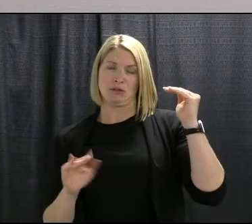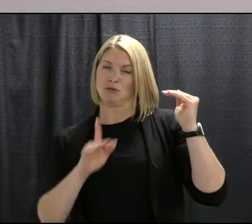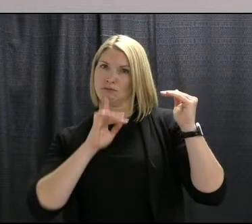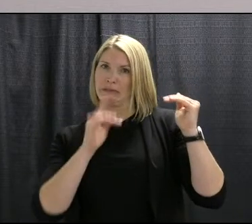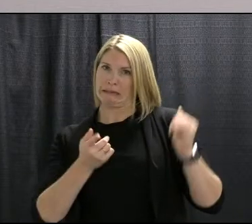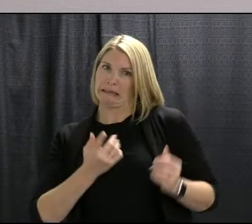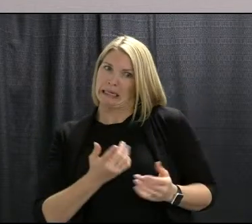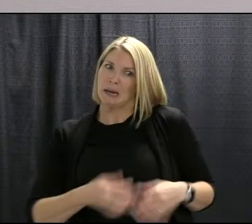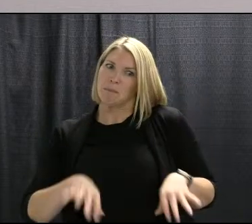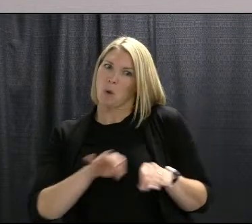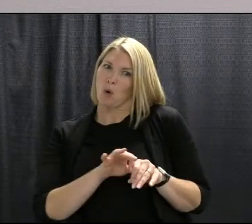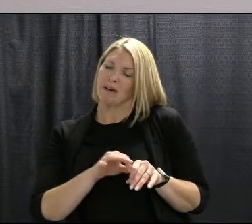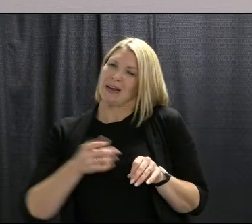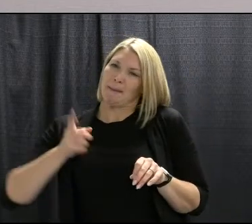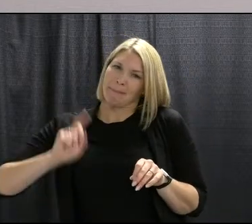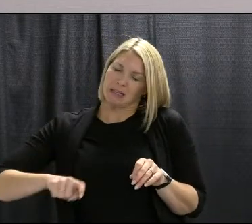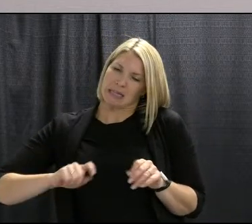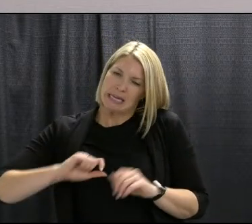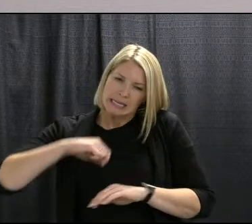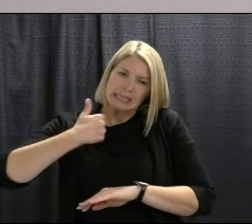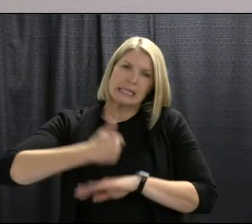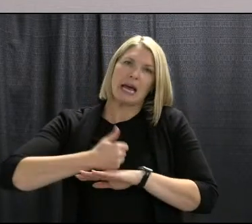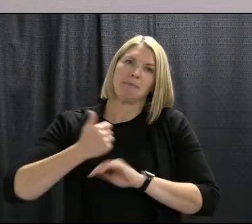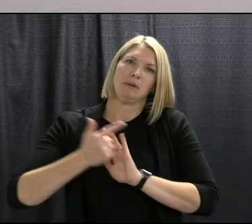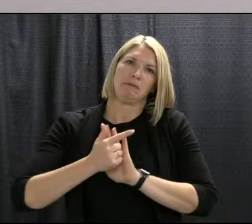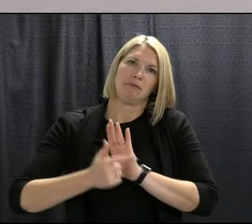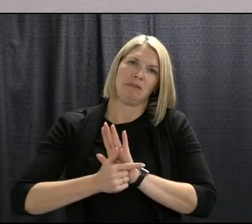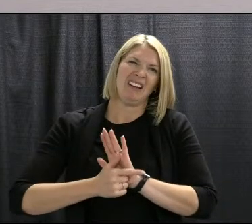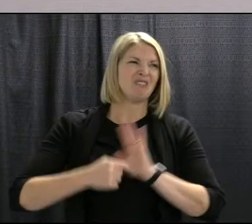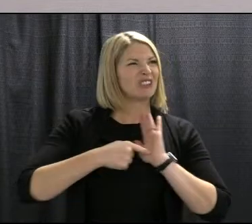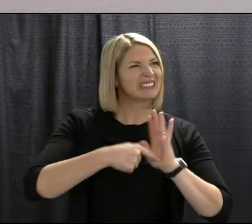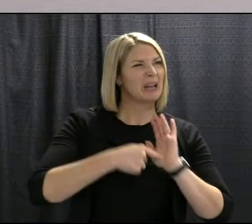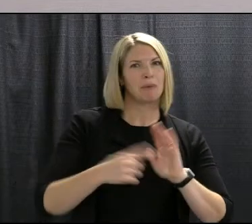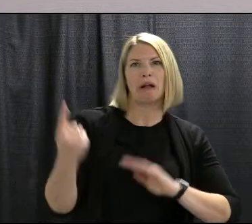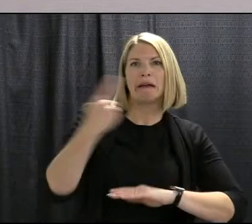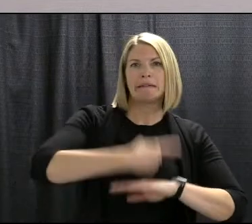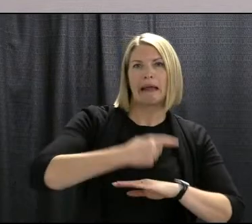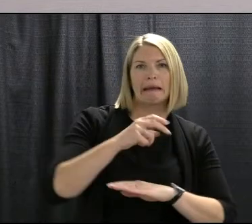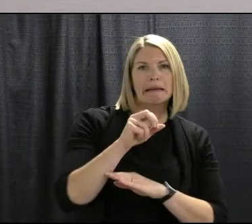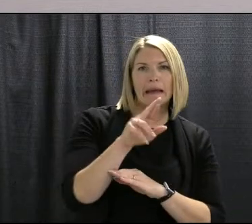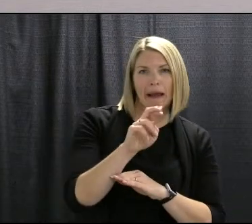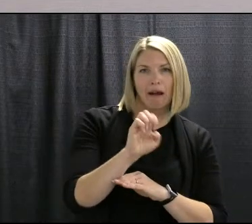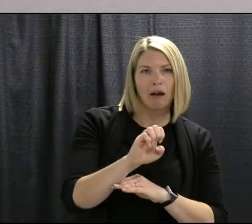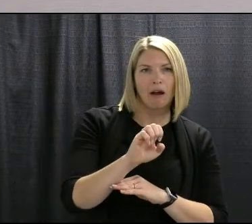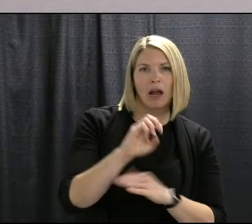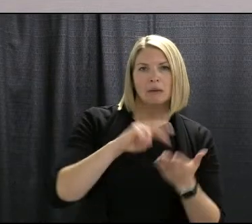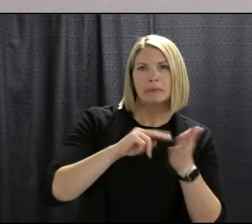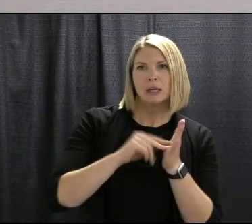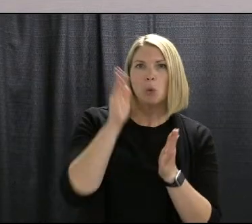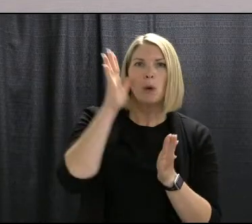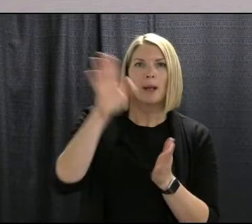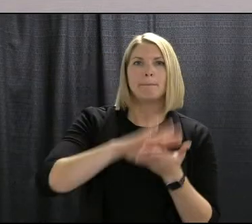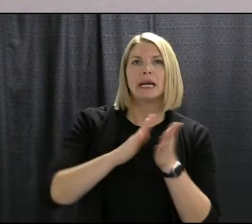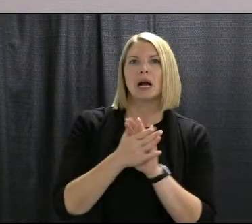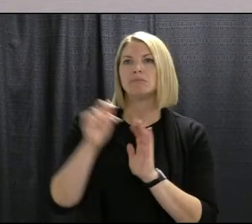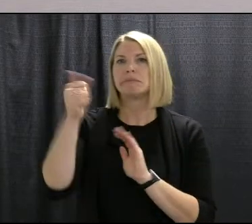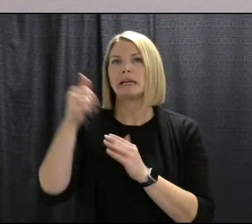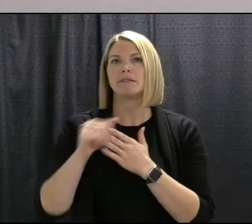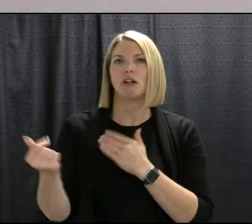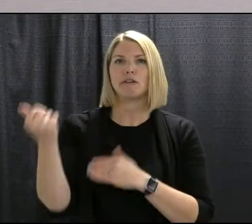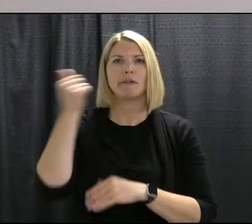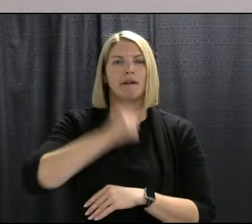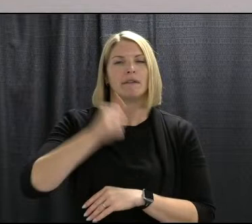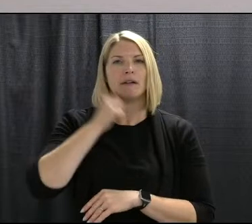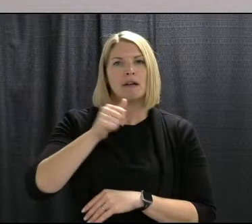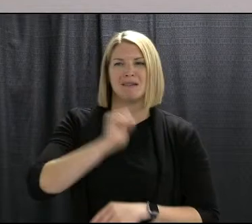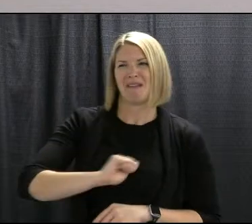government's doing to make the difference in everyday lives of people, such as daycare, what we're doing, bringing it to $10 a day. I mean, as an MHA, I hear testimonial from